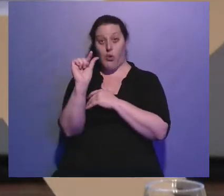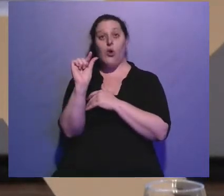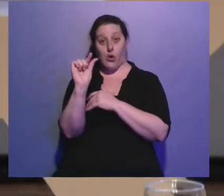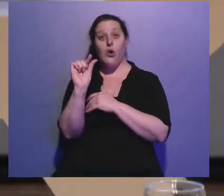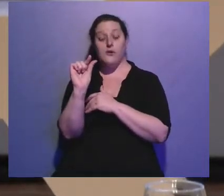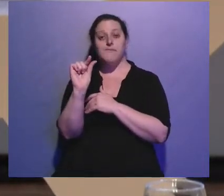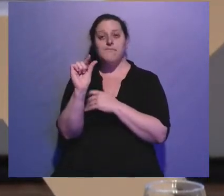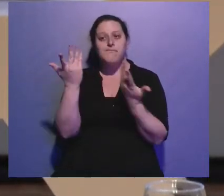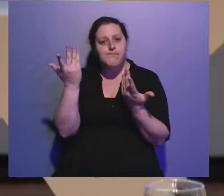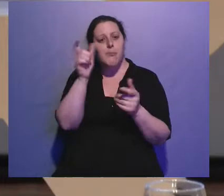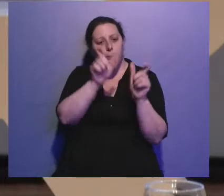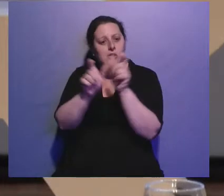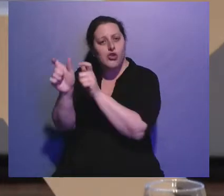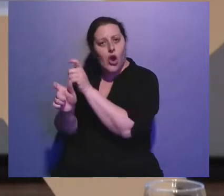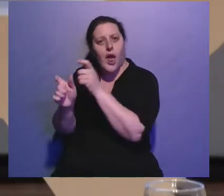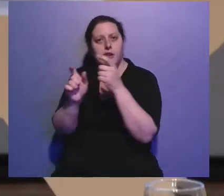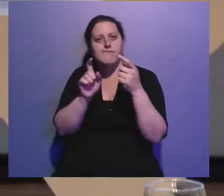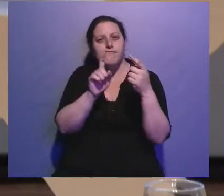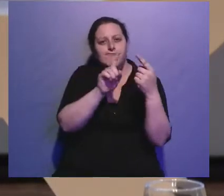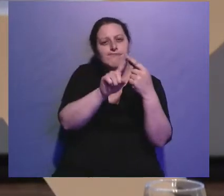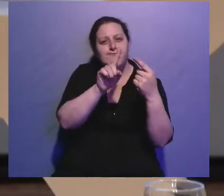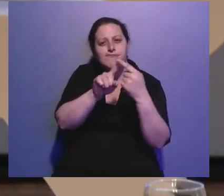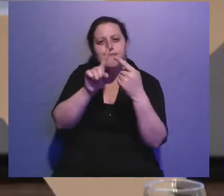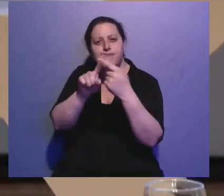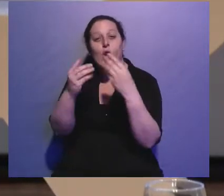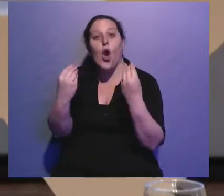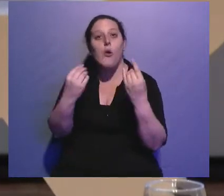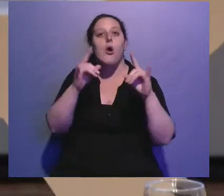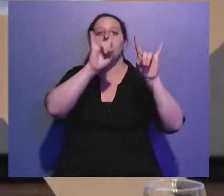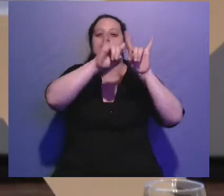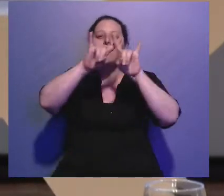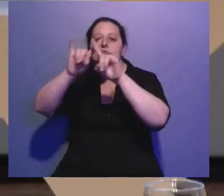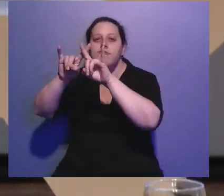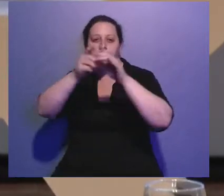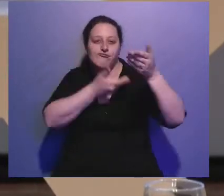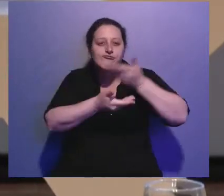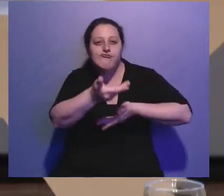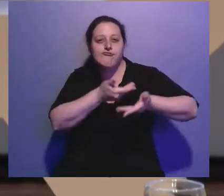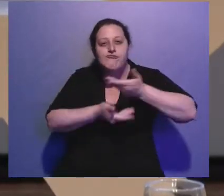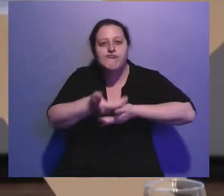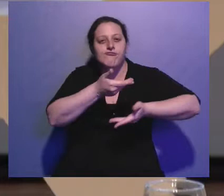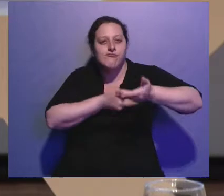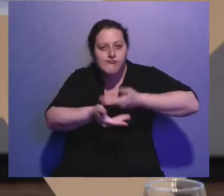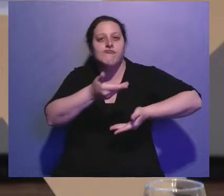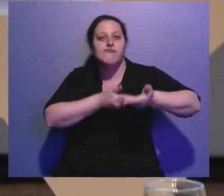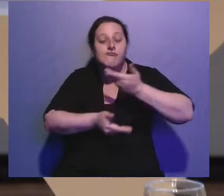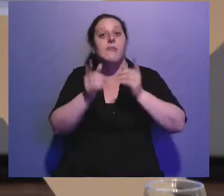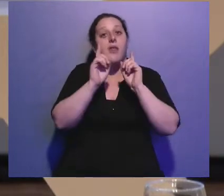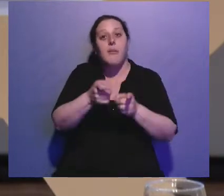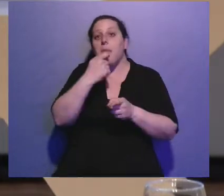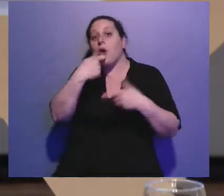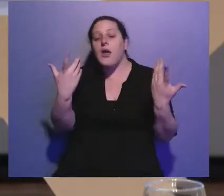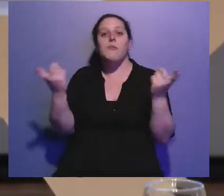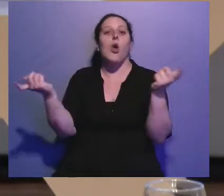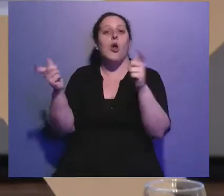feedback online. They were showing up to city council meetings. They were trying to participate, but the problem was that when they sent a comment